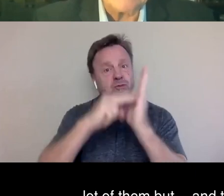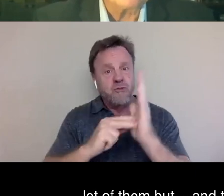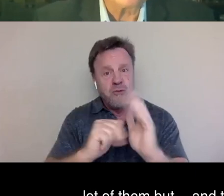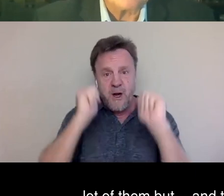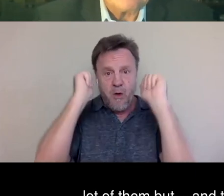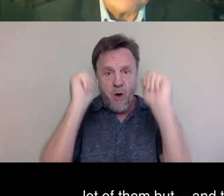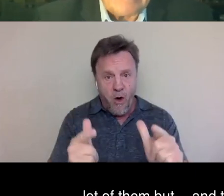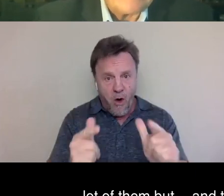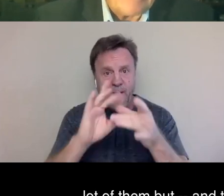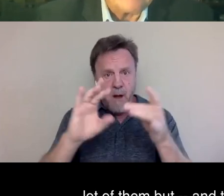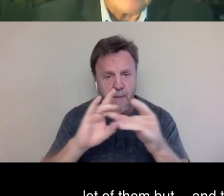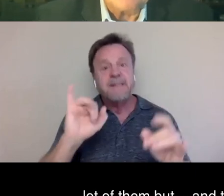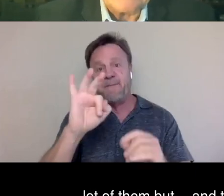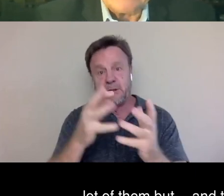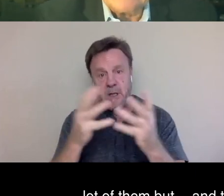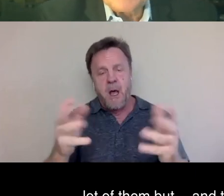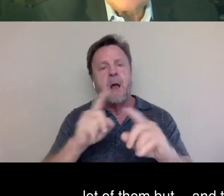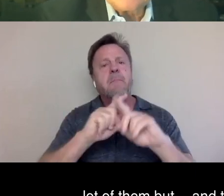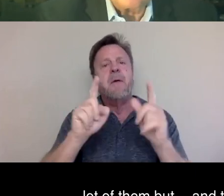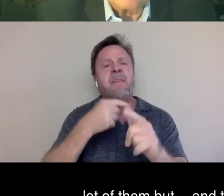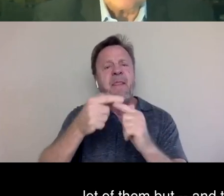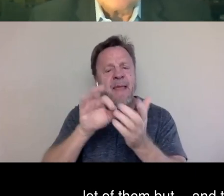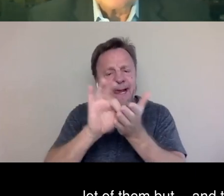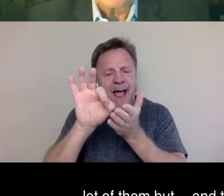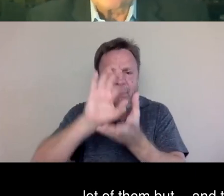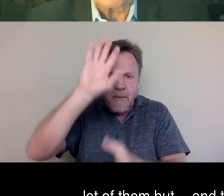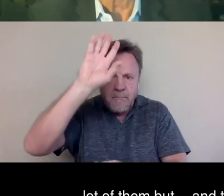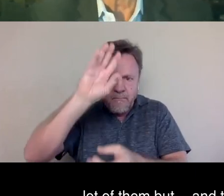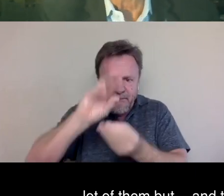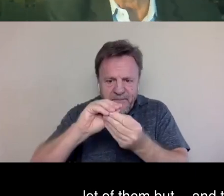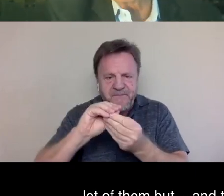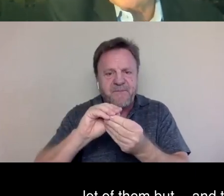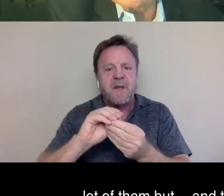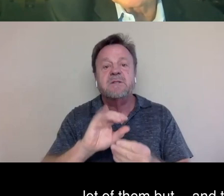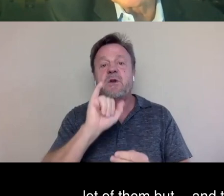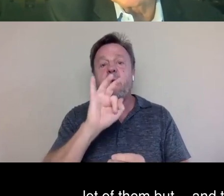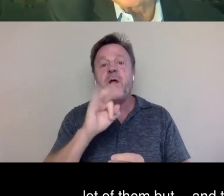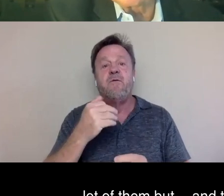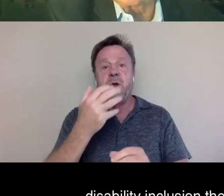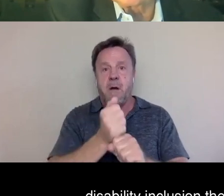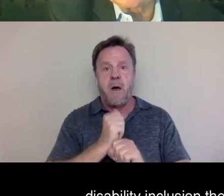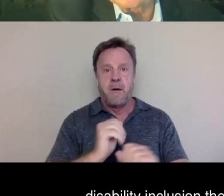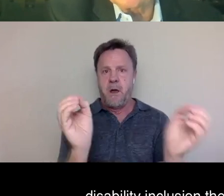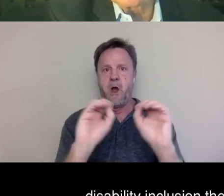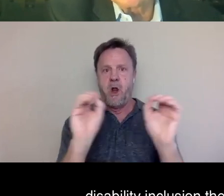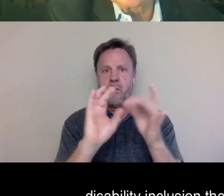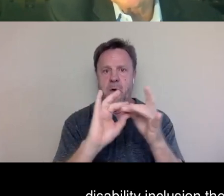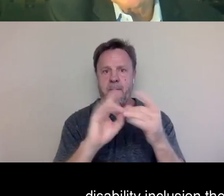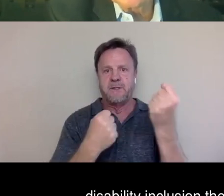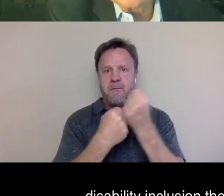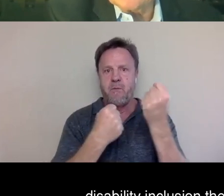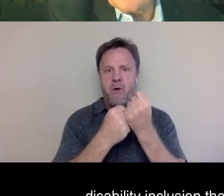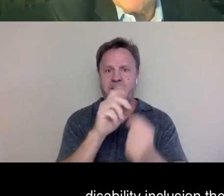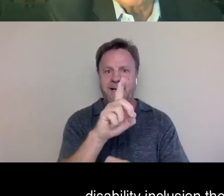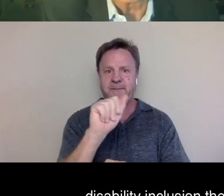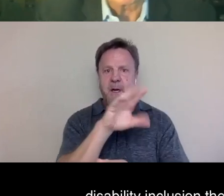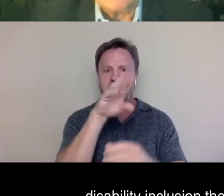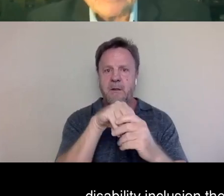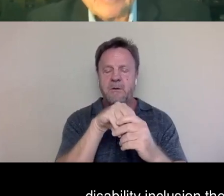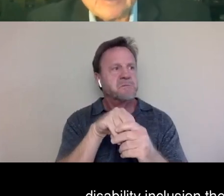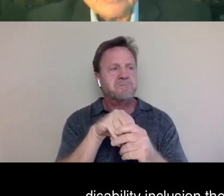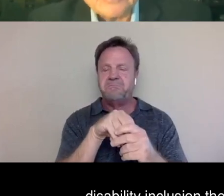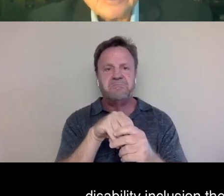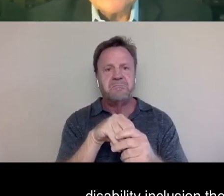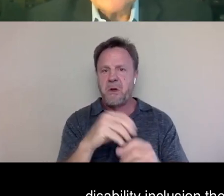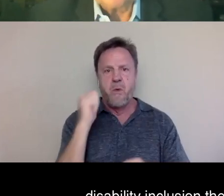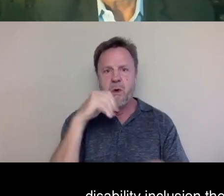them, but then they count them up. They say, so if we got no comments supporting the disability inclusion, then we won't get